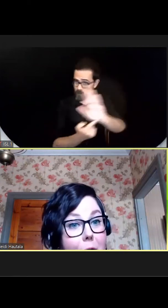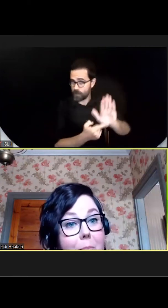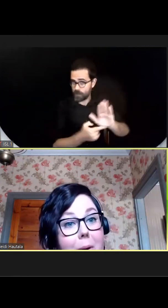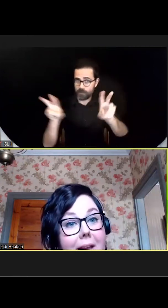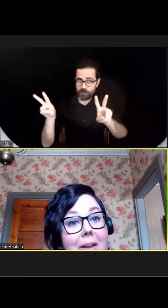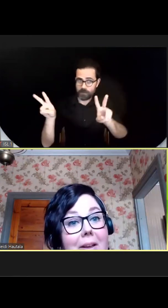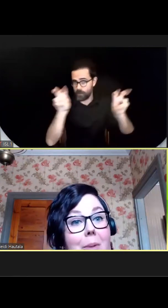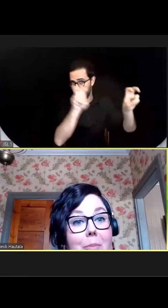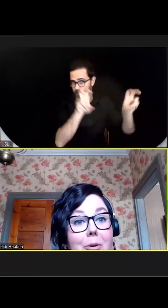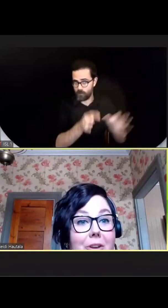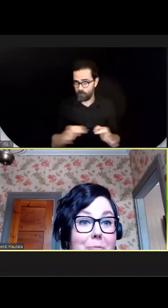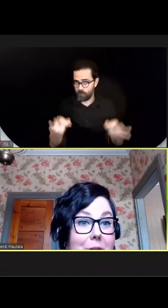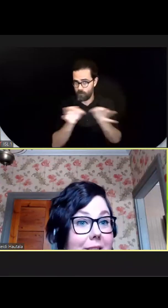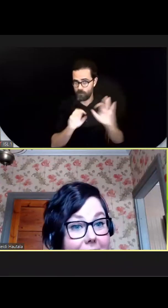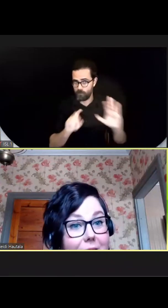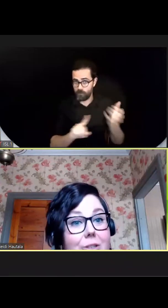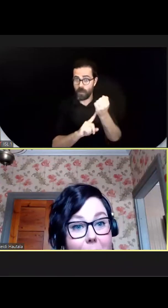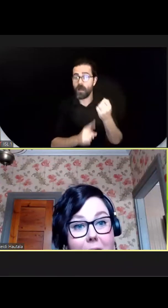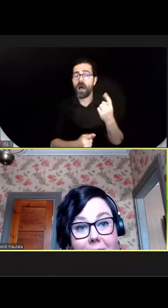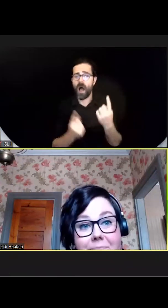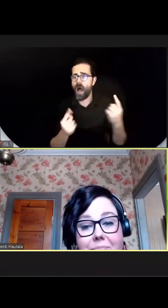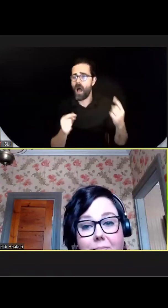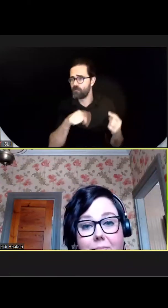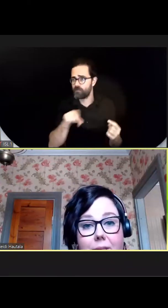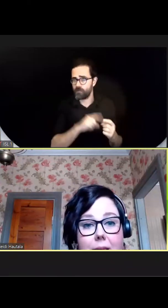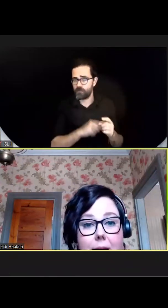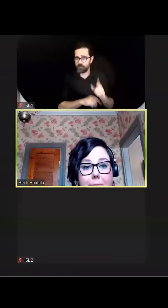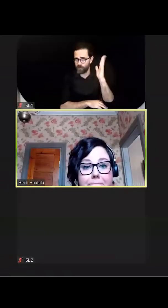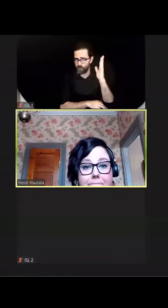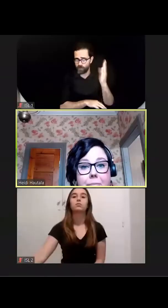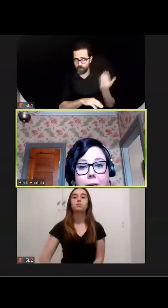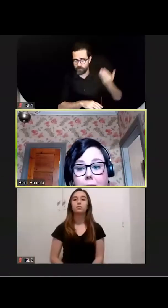up by previous presentators, but yeah.